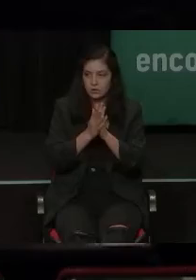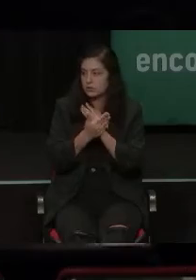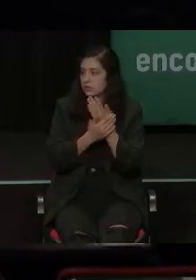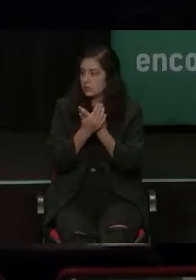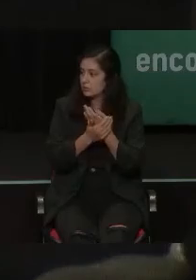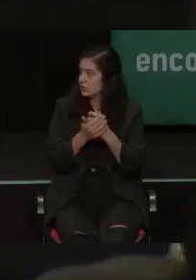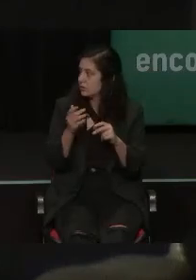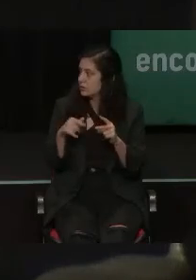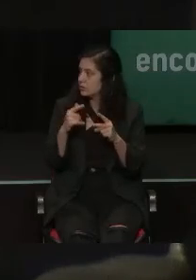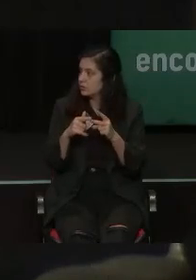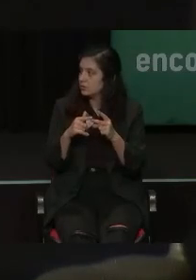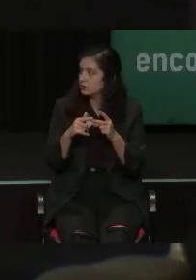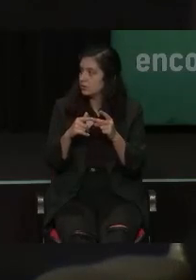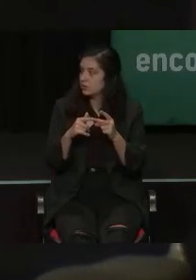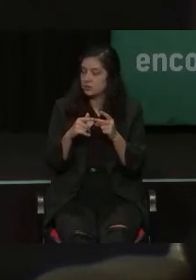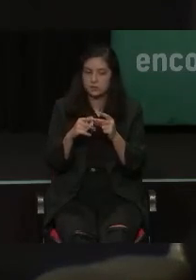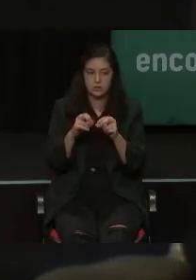hands.